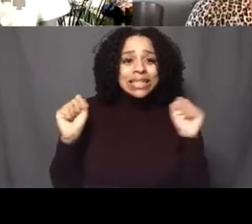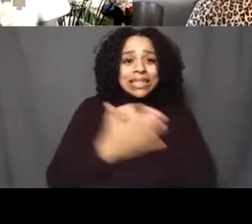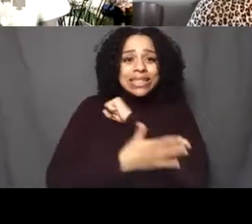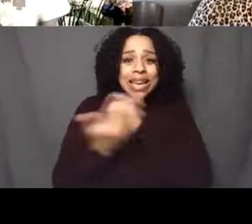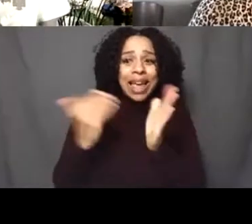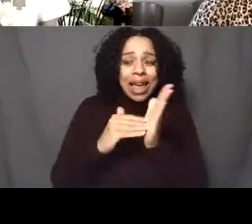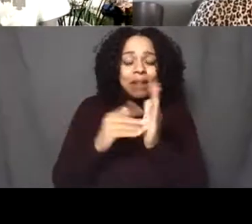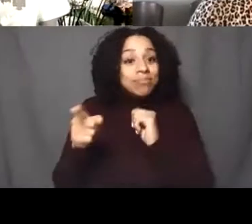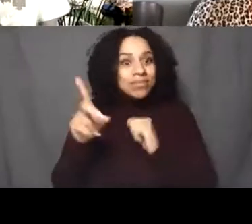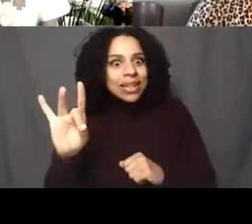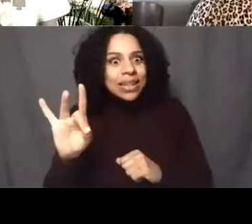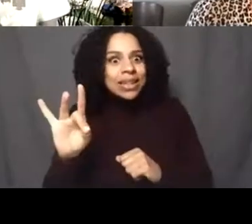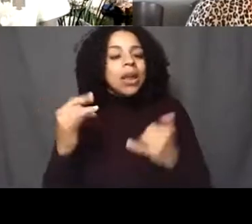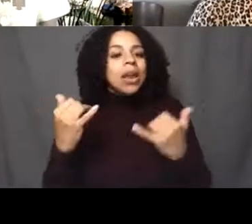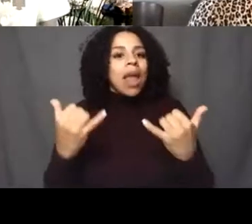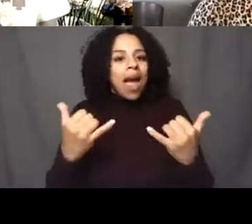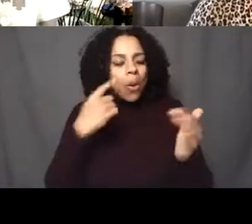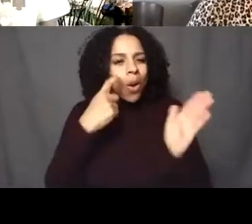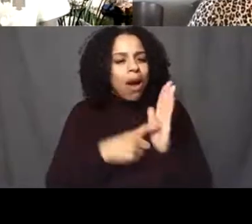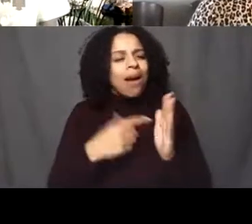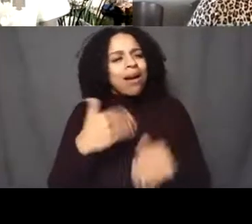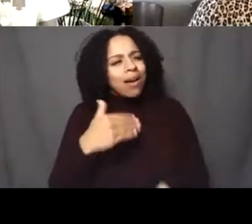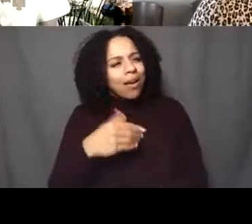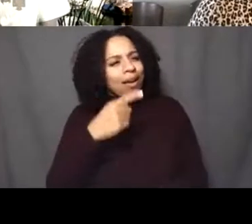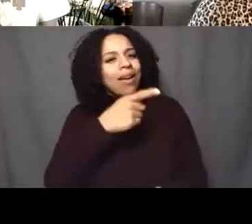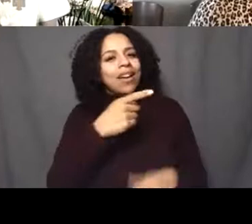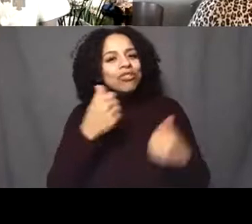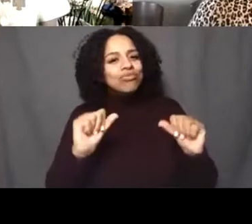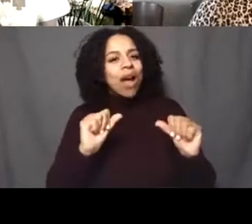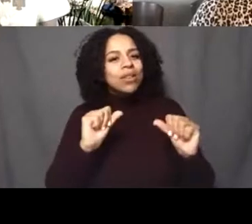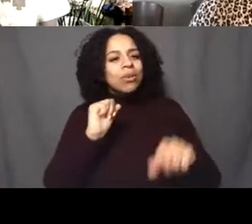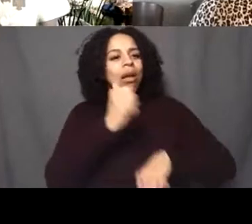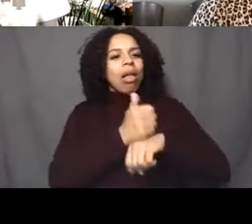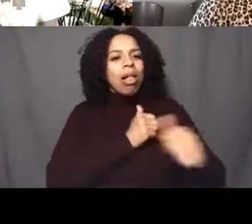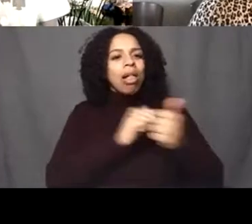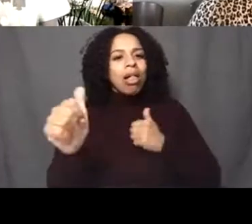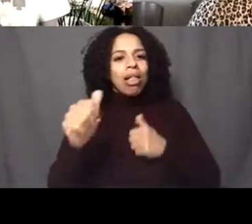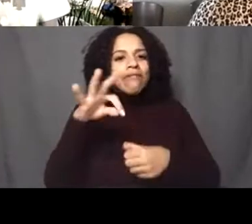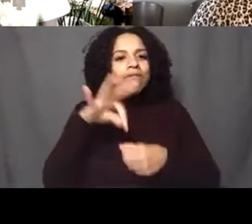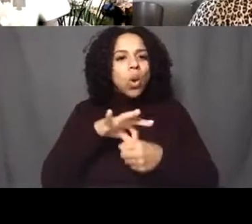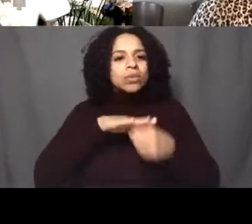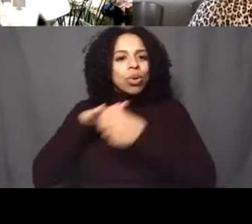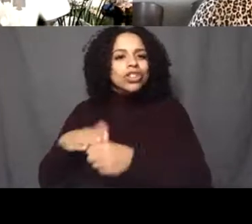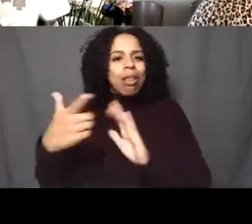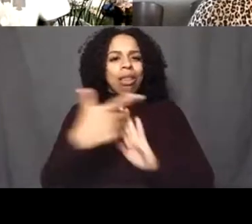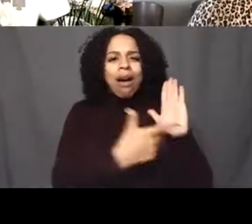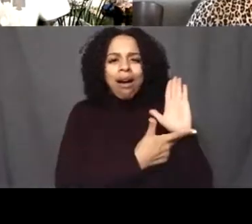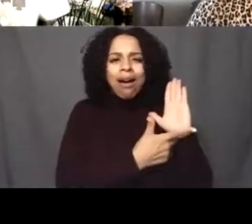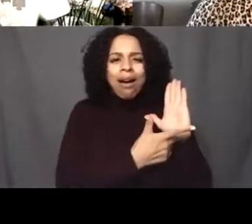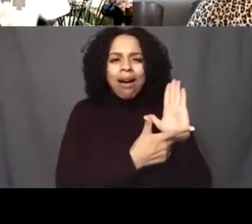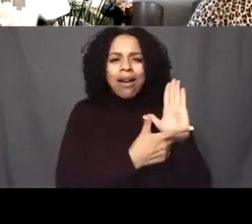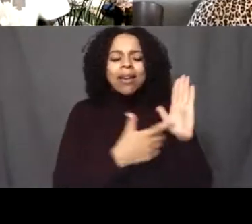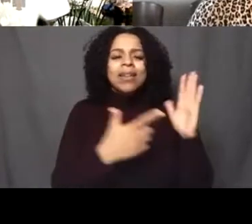a wave of voter suppression laws that are trying to go back to really what our founders set out, which is a country run by the